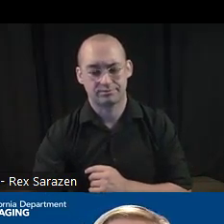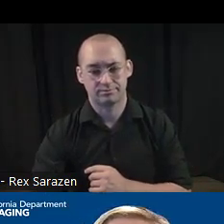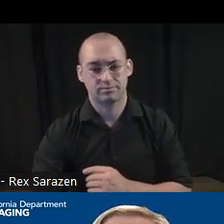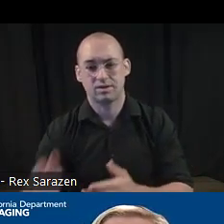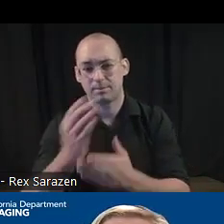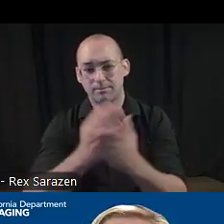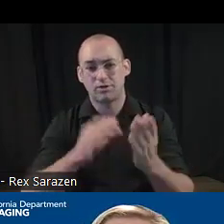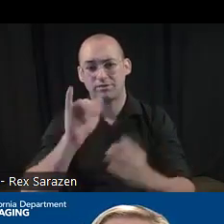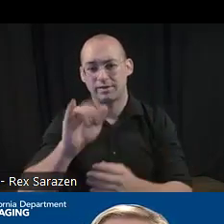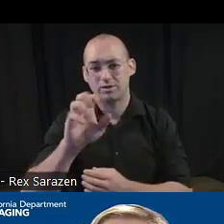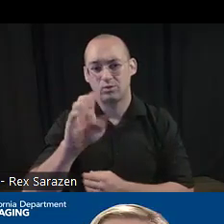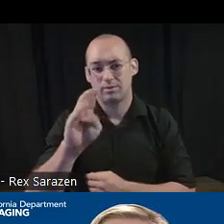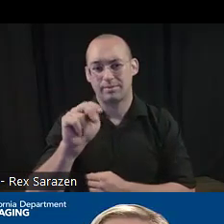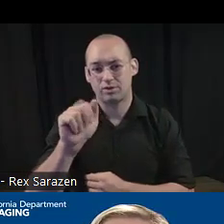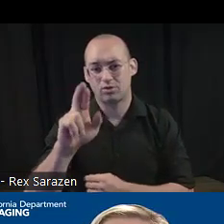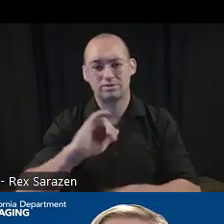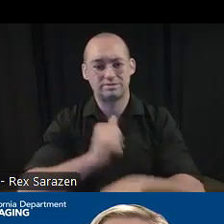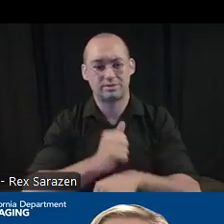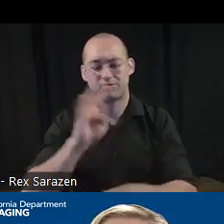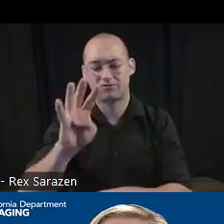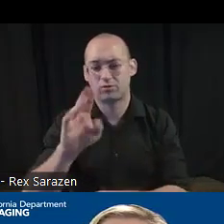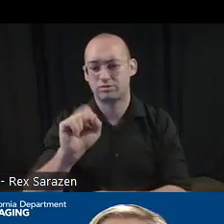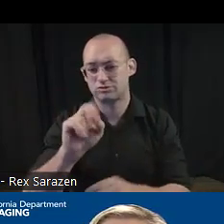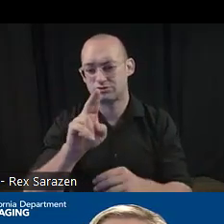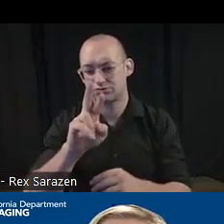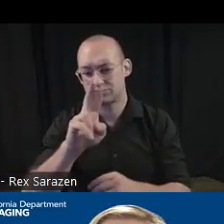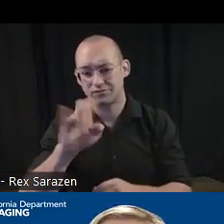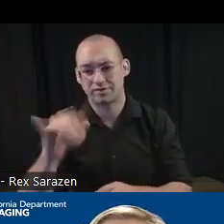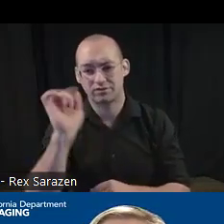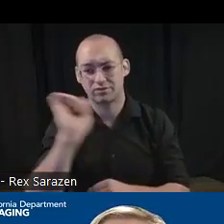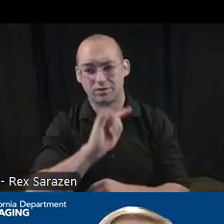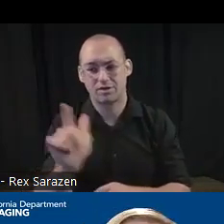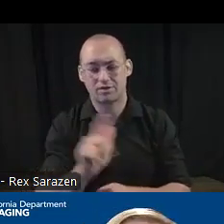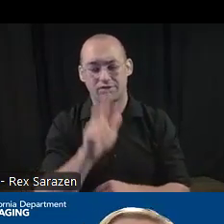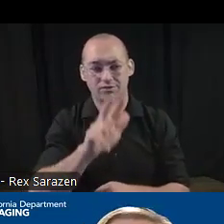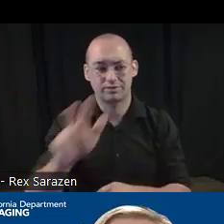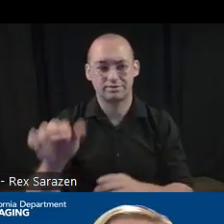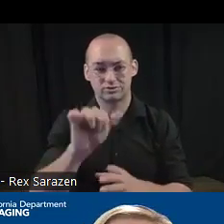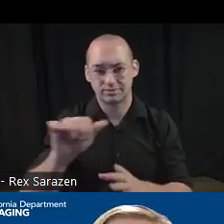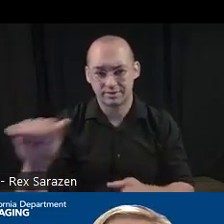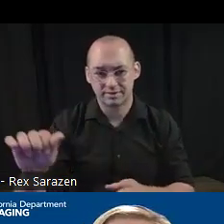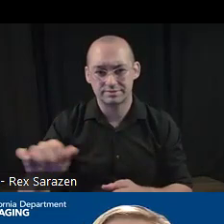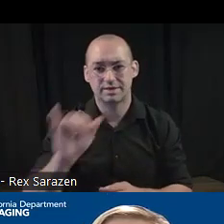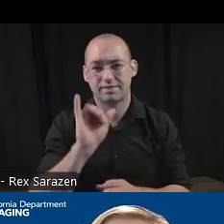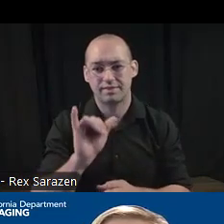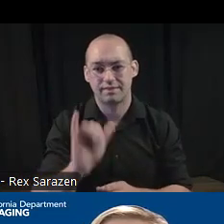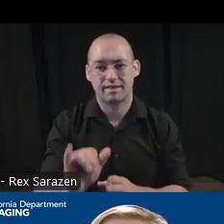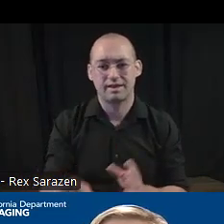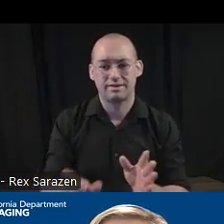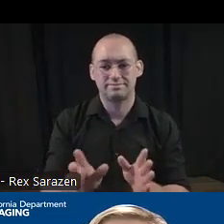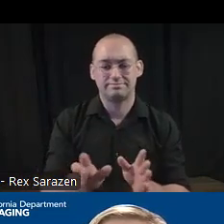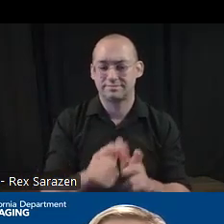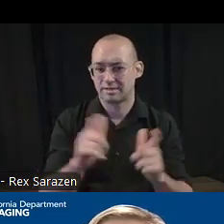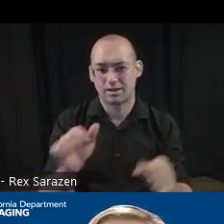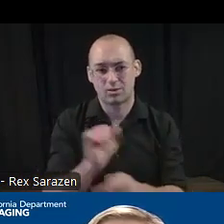conducted 4 surveys of all 33 AAAs. So this extensive work happened